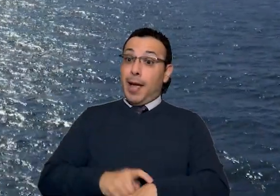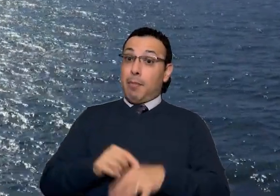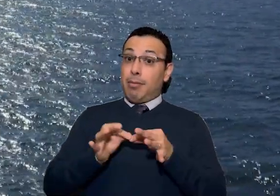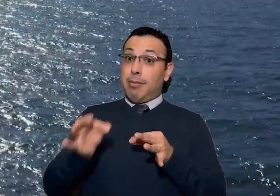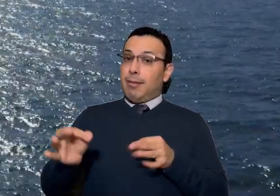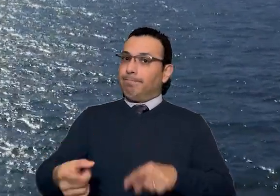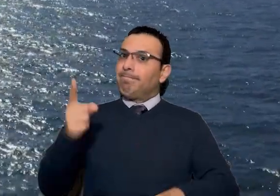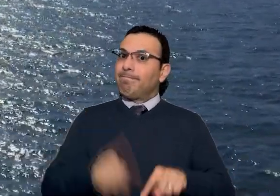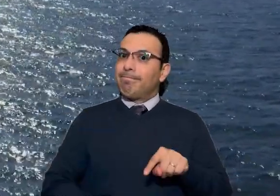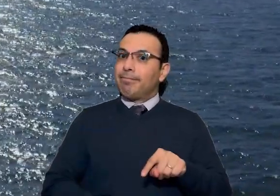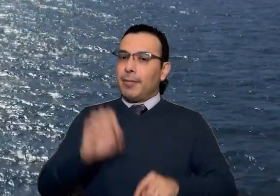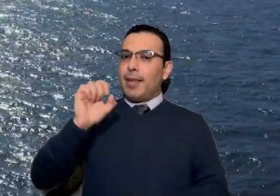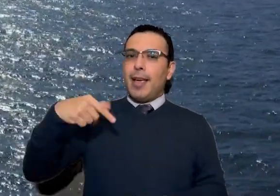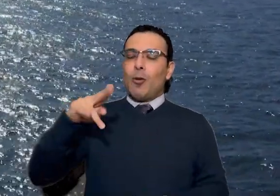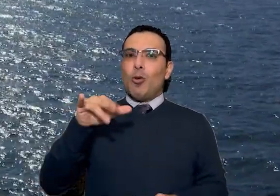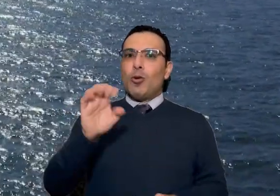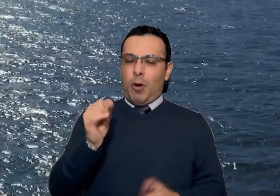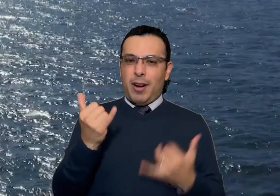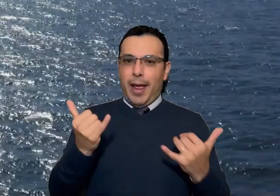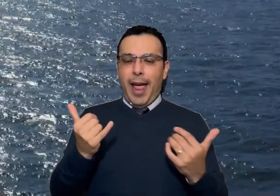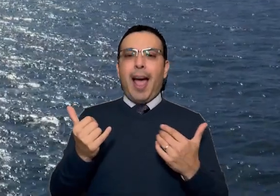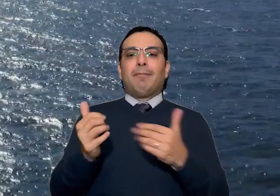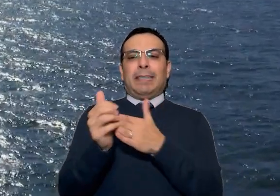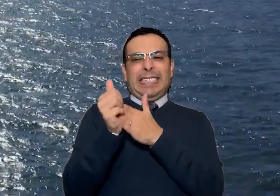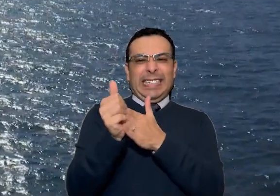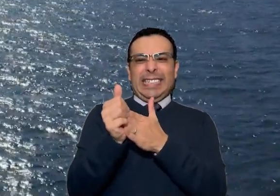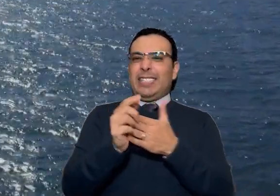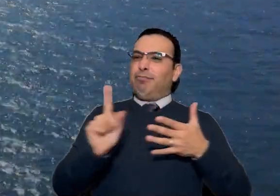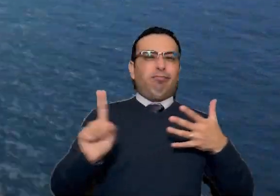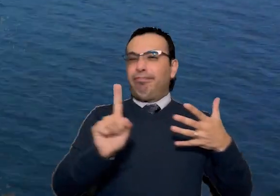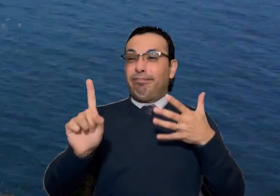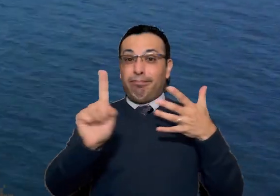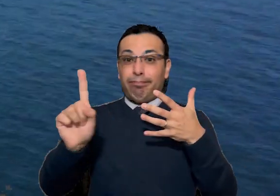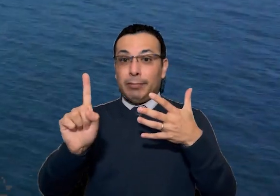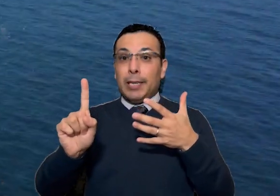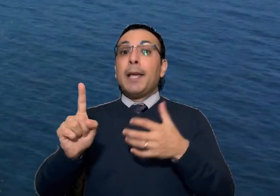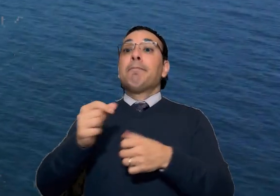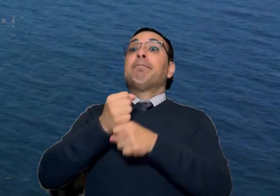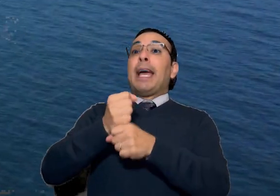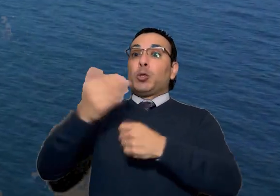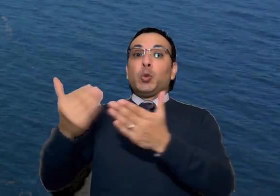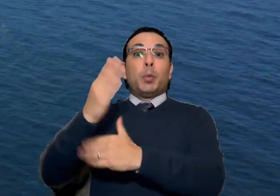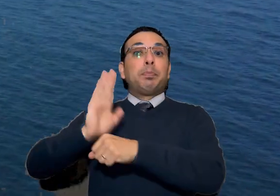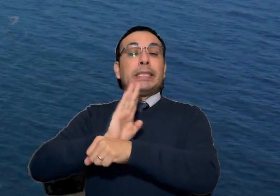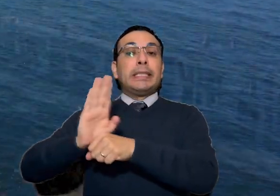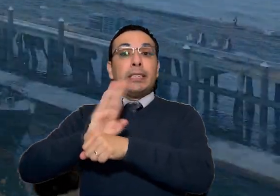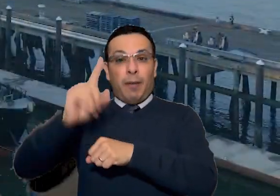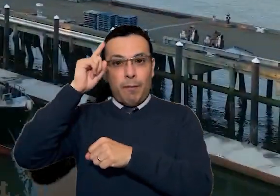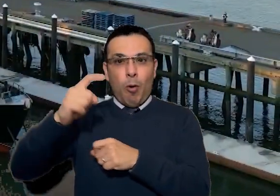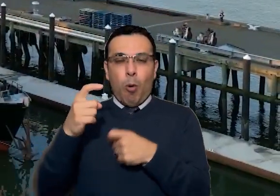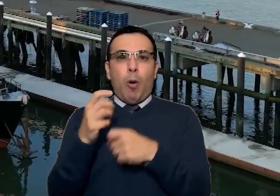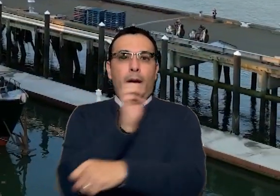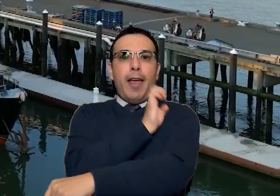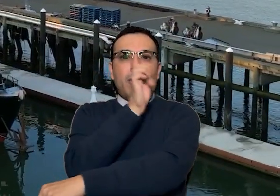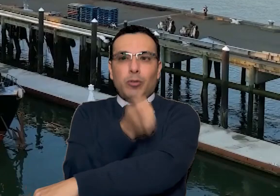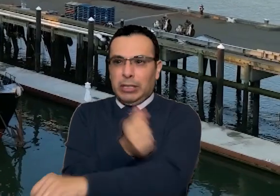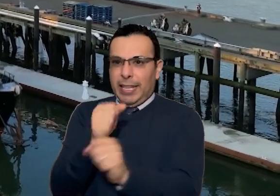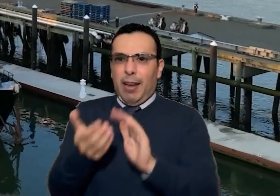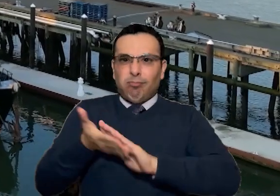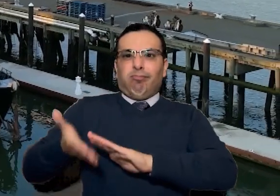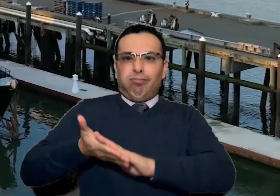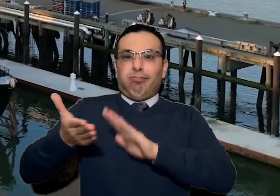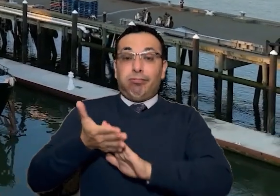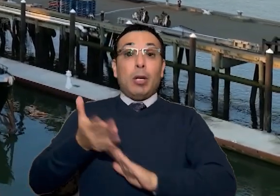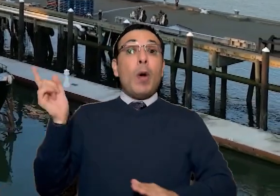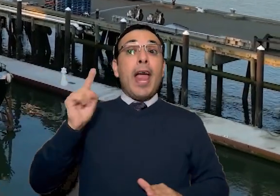wait. Equinor is leading the way towards creating a renewable energy sector right here in